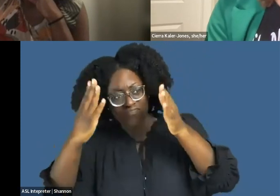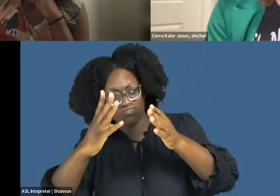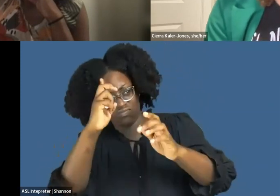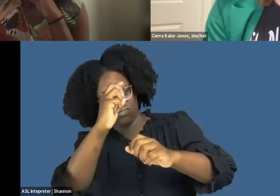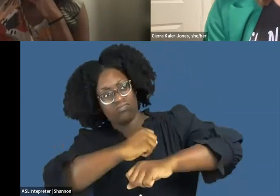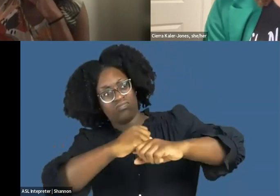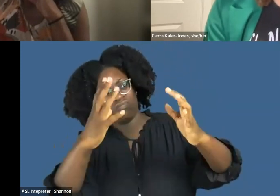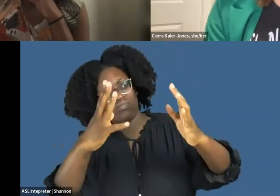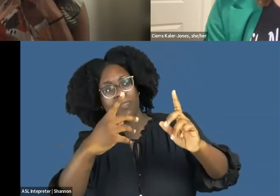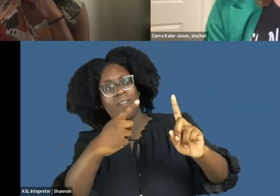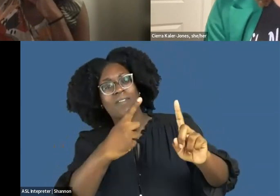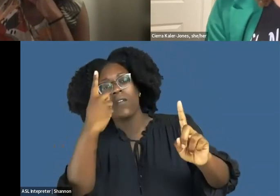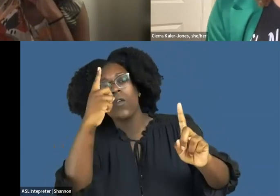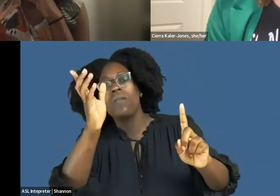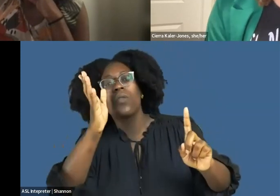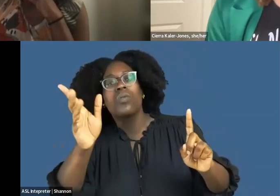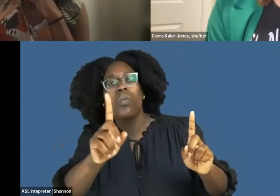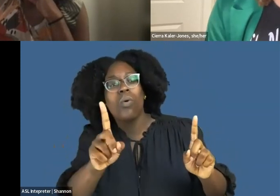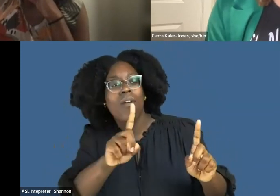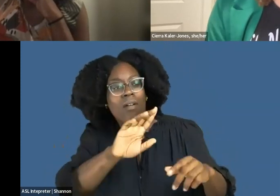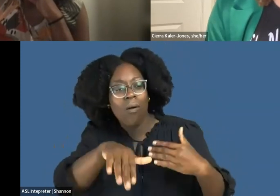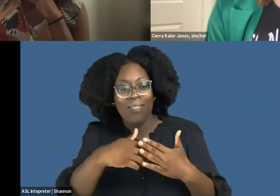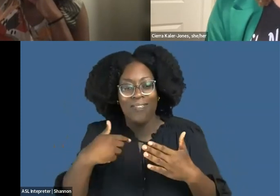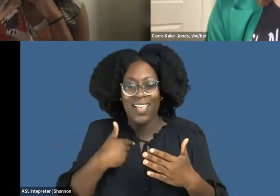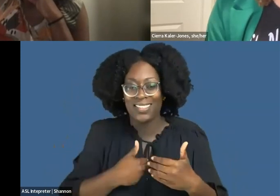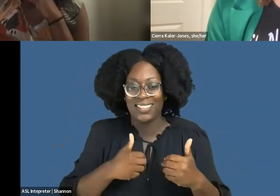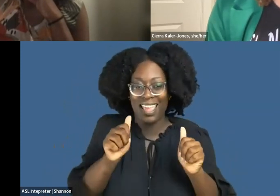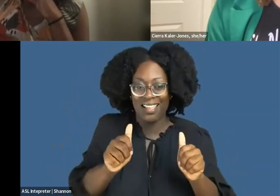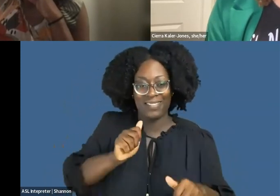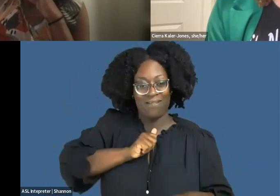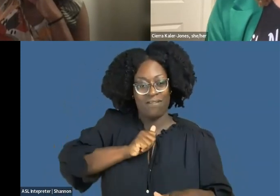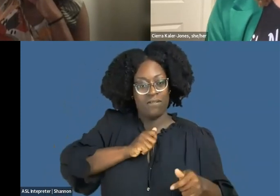And so with that, I want to say thank you, thank you, thank you.